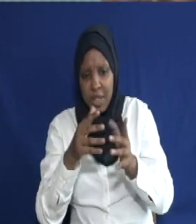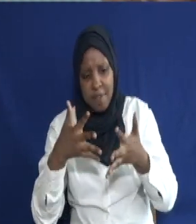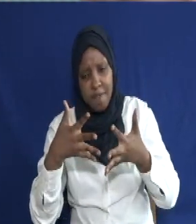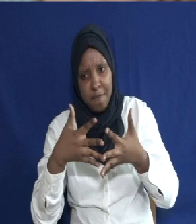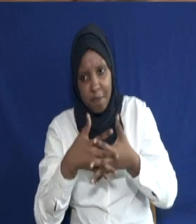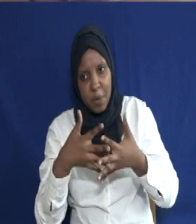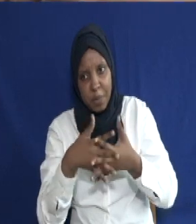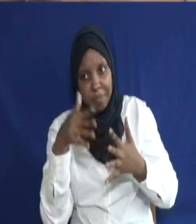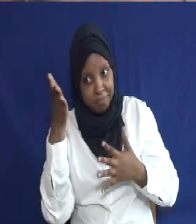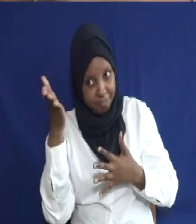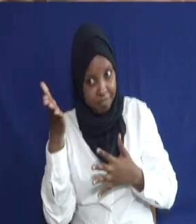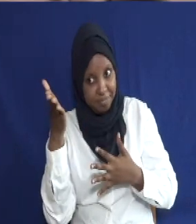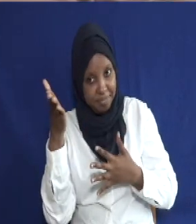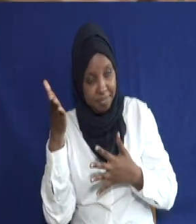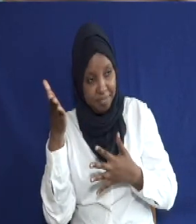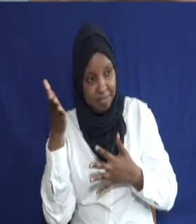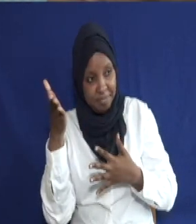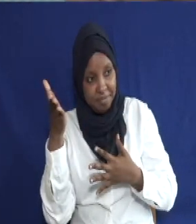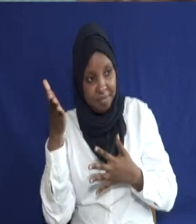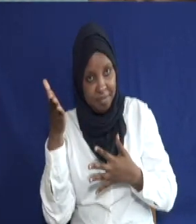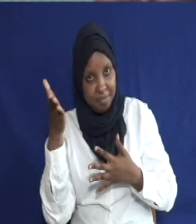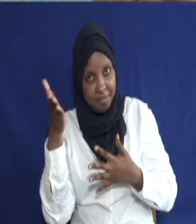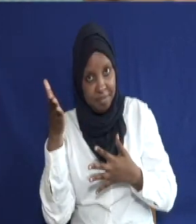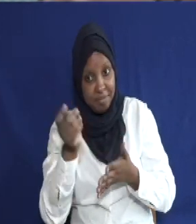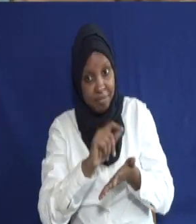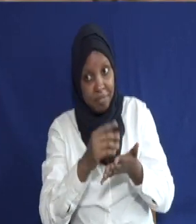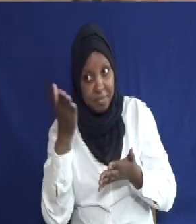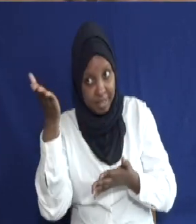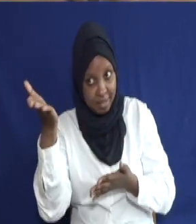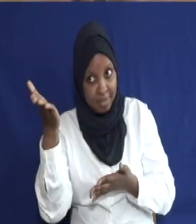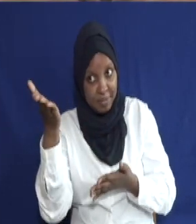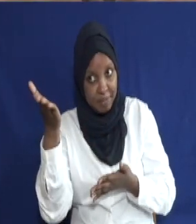4 times 4. I want to write it into exponent form.